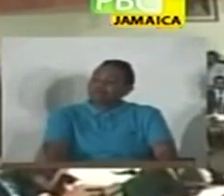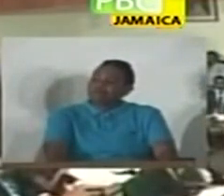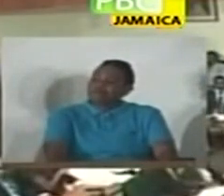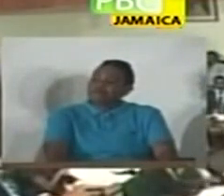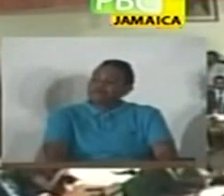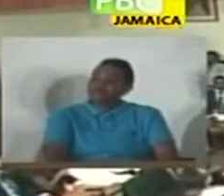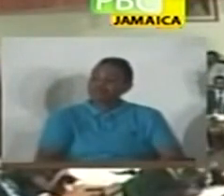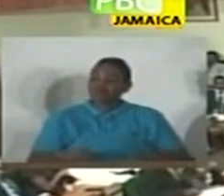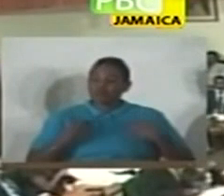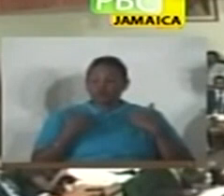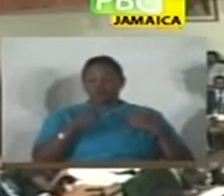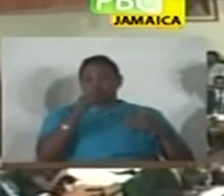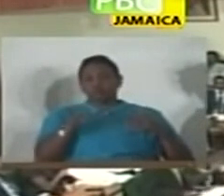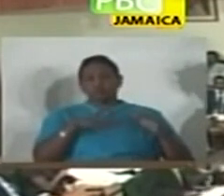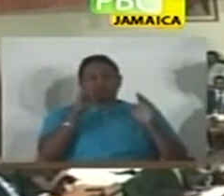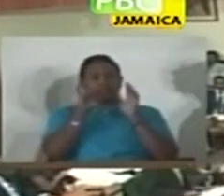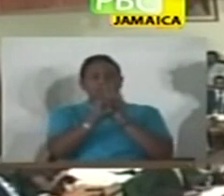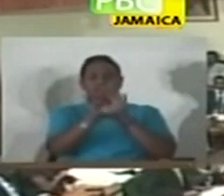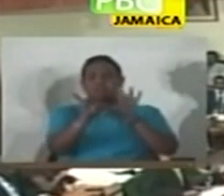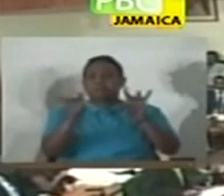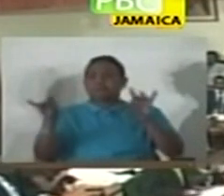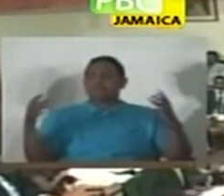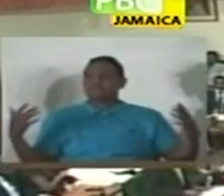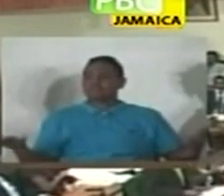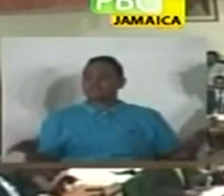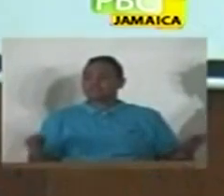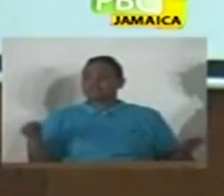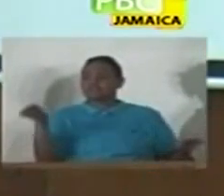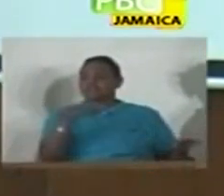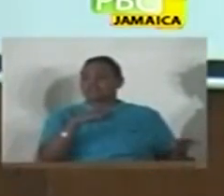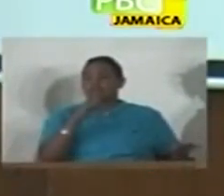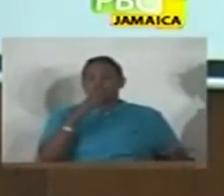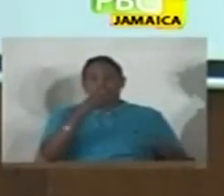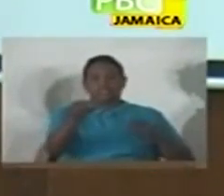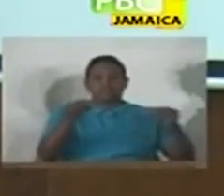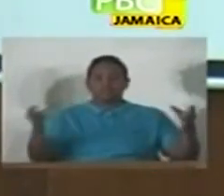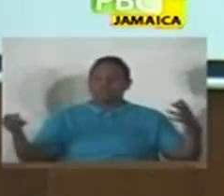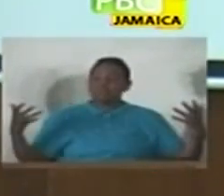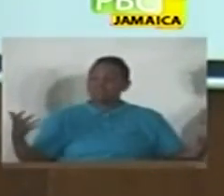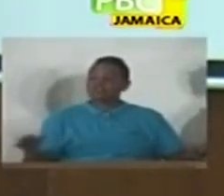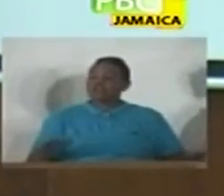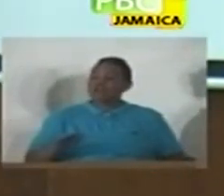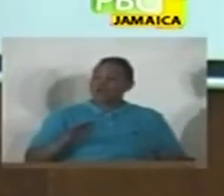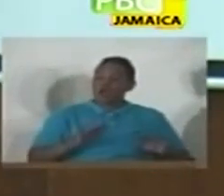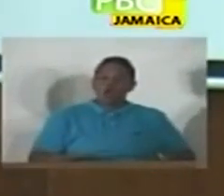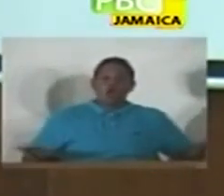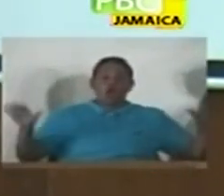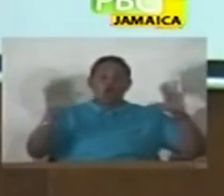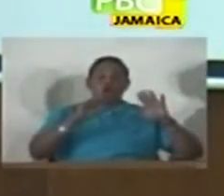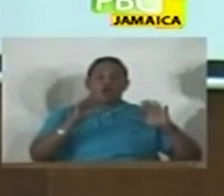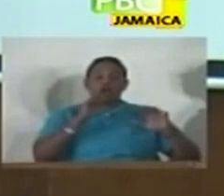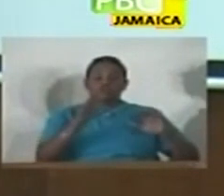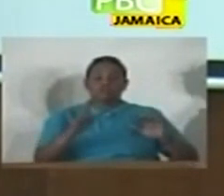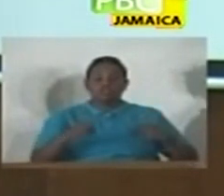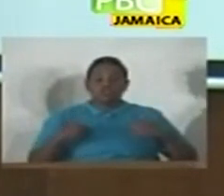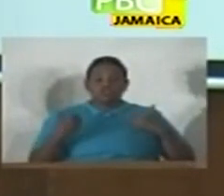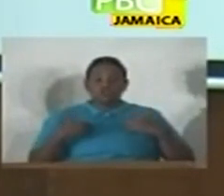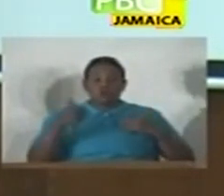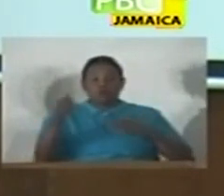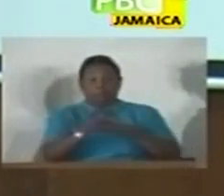have already been identified and their land allocated. All of them are budding